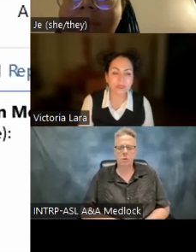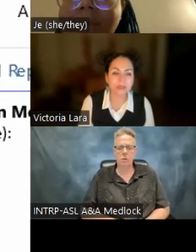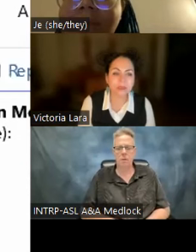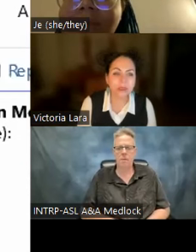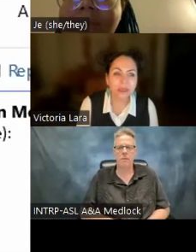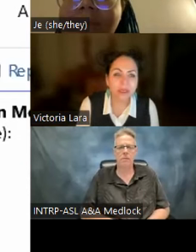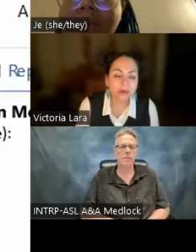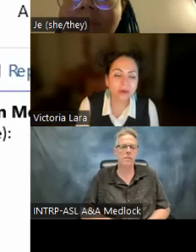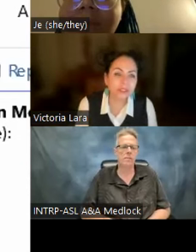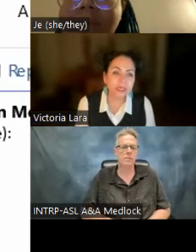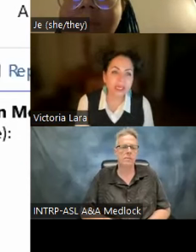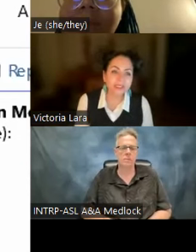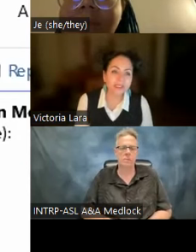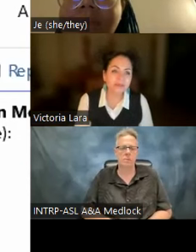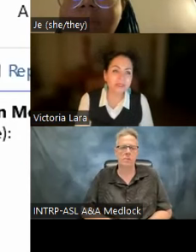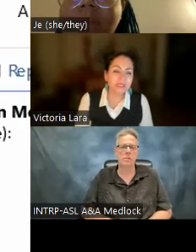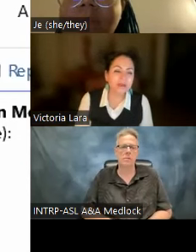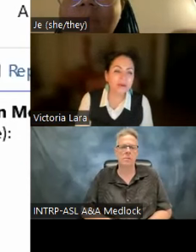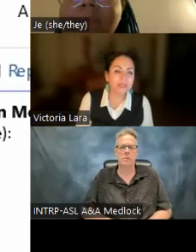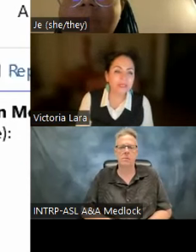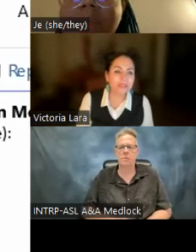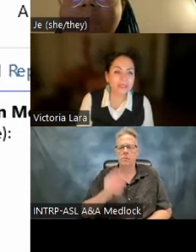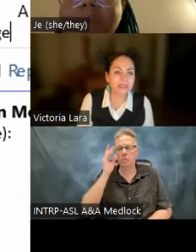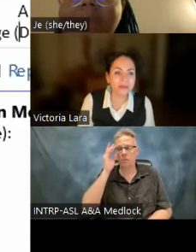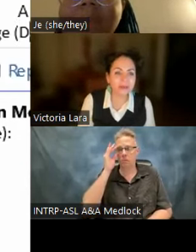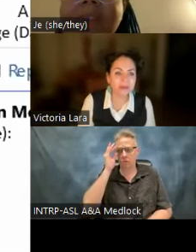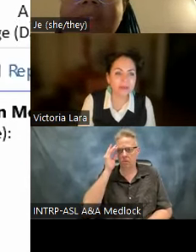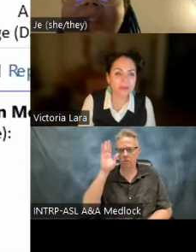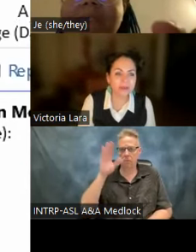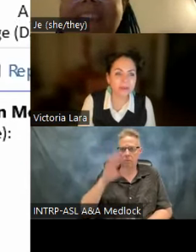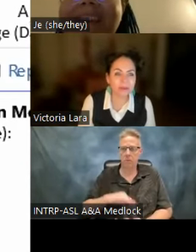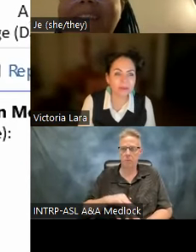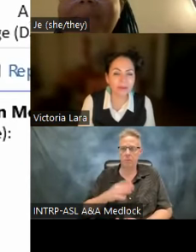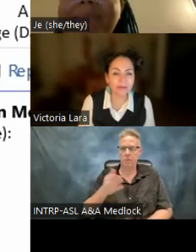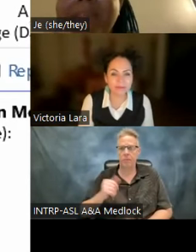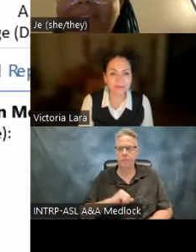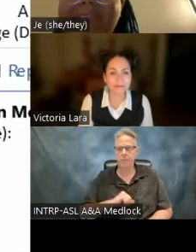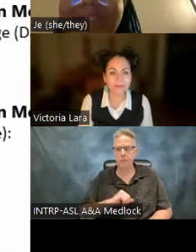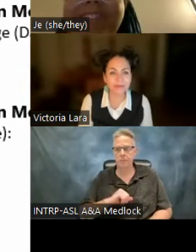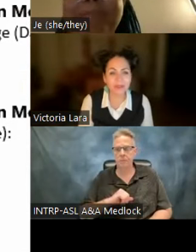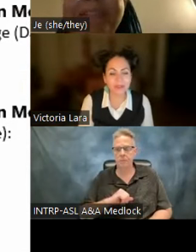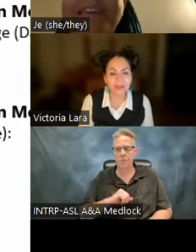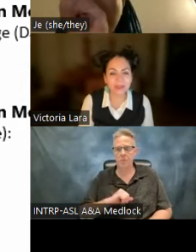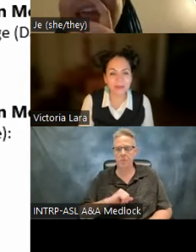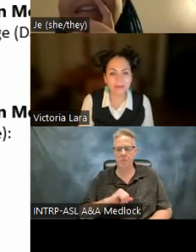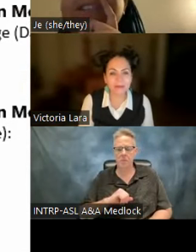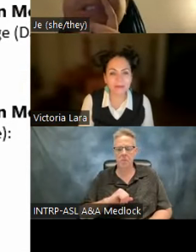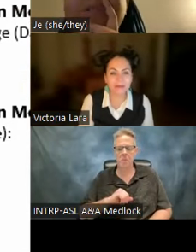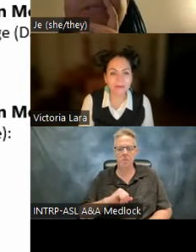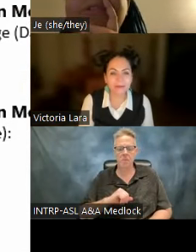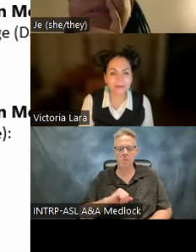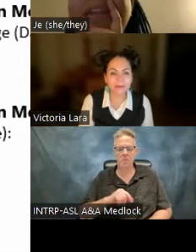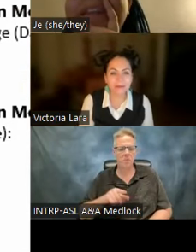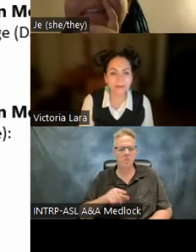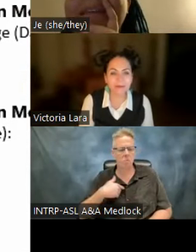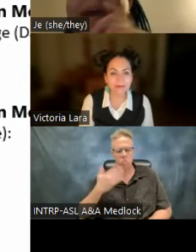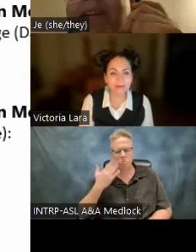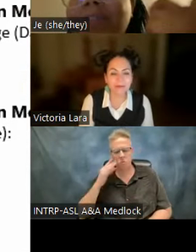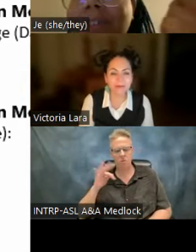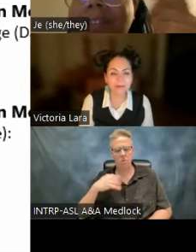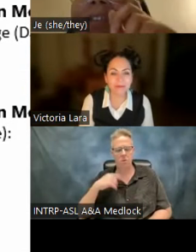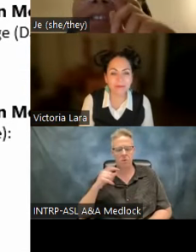Okay. Co-chair Ajay will not comment? Yeah, was just about to say that. And also, I don't know if we need like